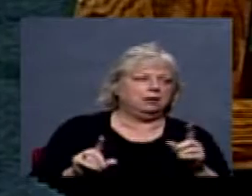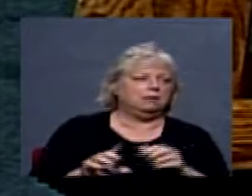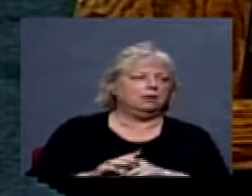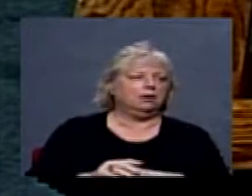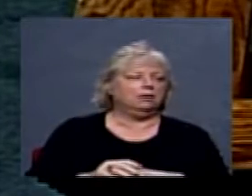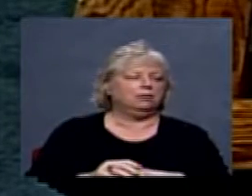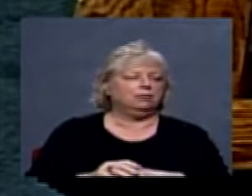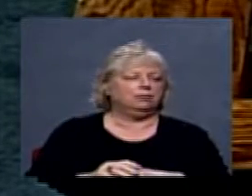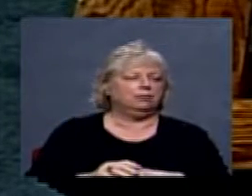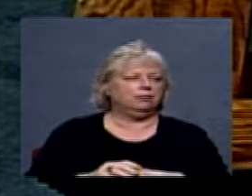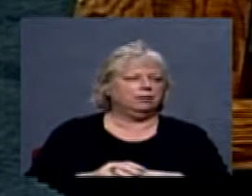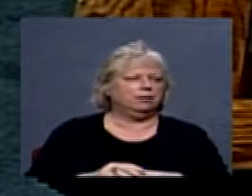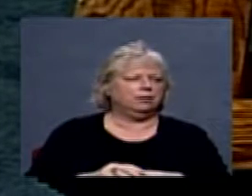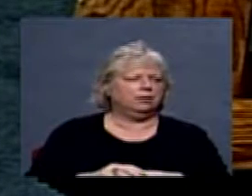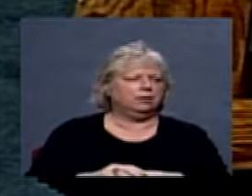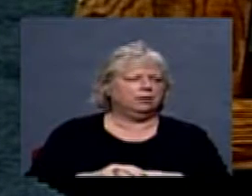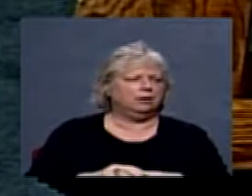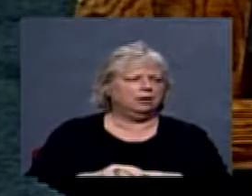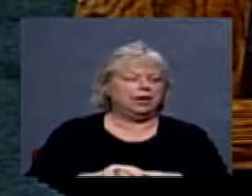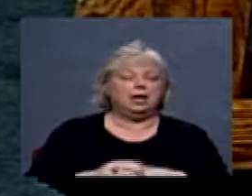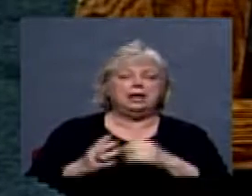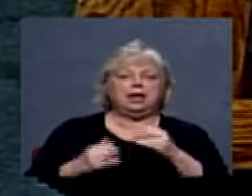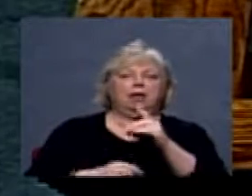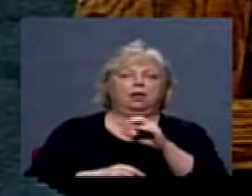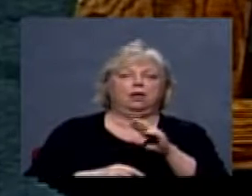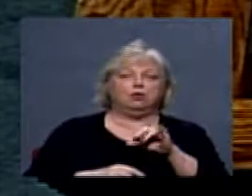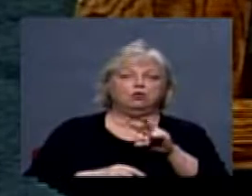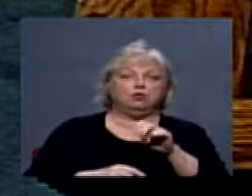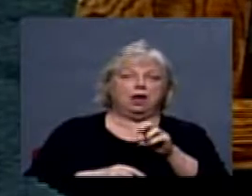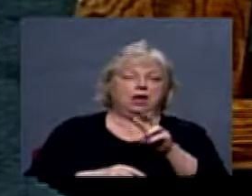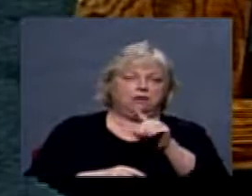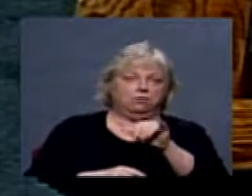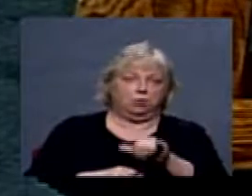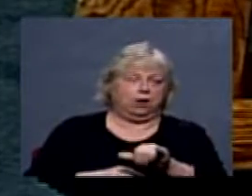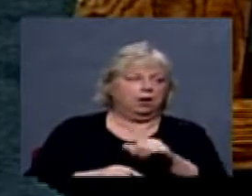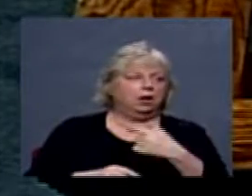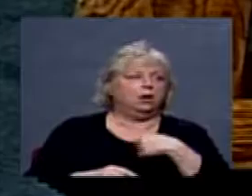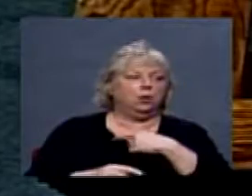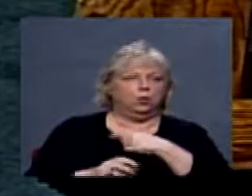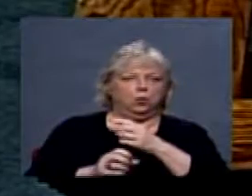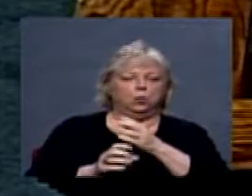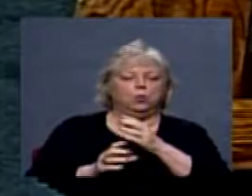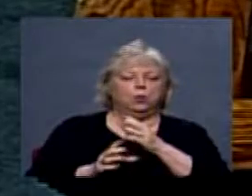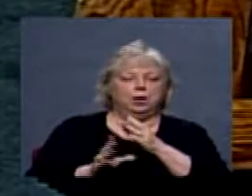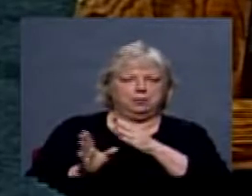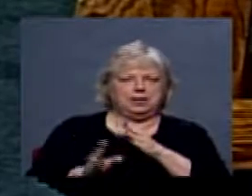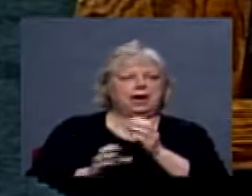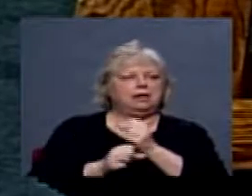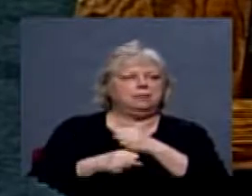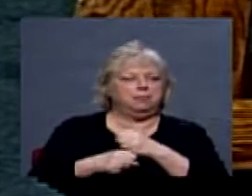So also as far as the driveway, we plan to make it a double 2